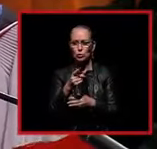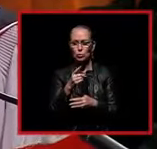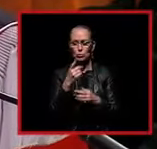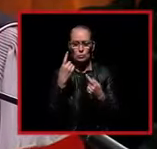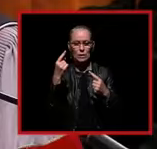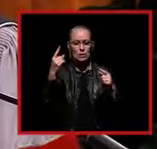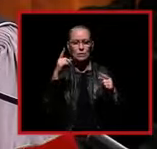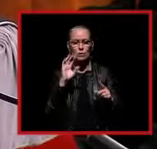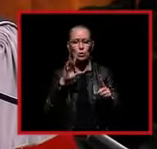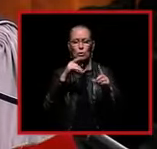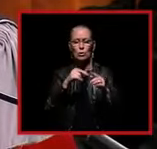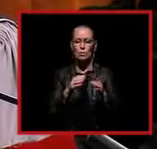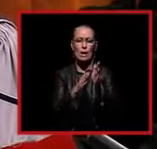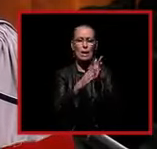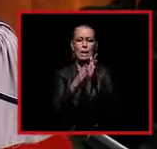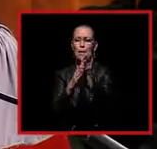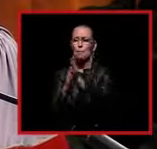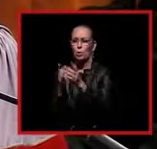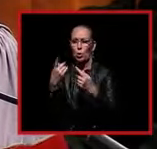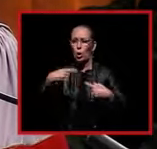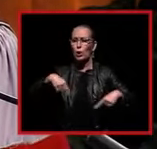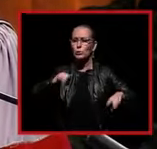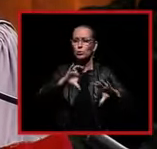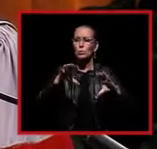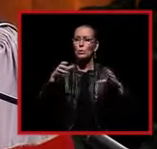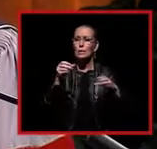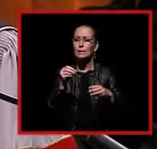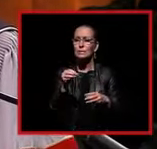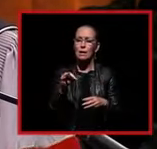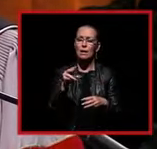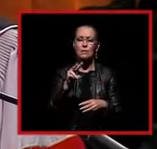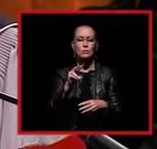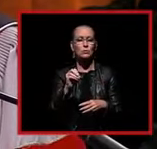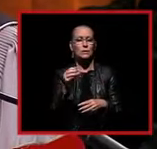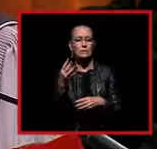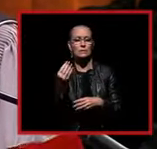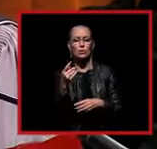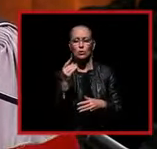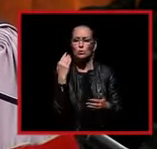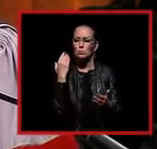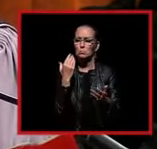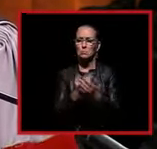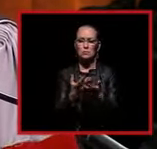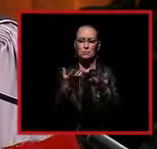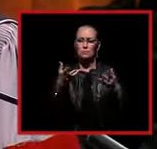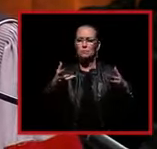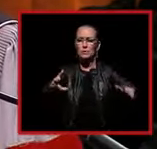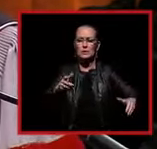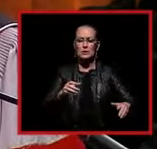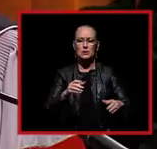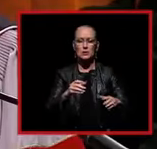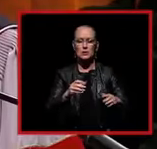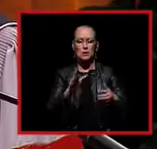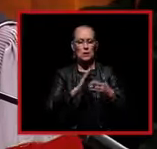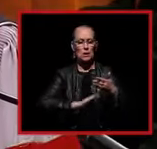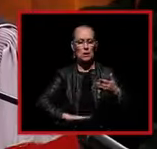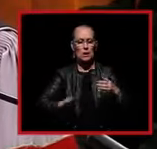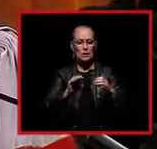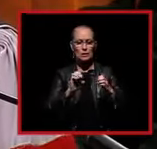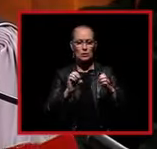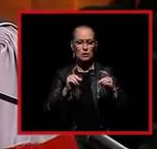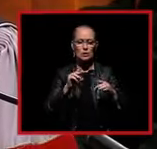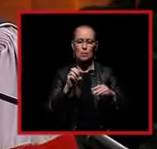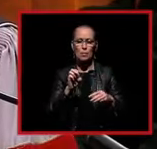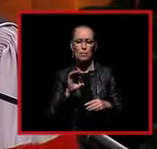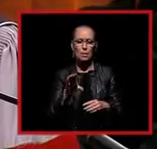of 2014. You are proof that public higher education is a life changer. I am proud to have